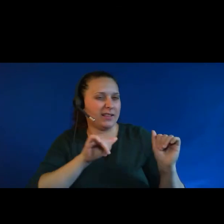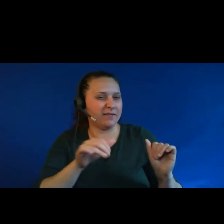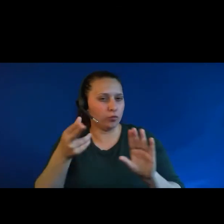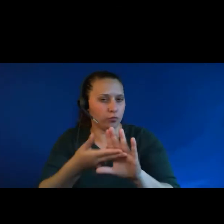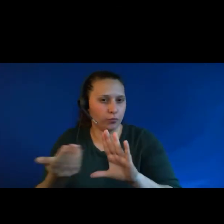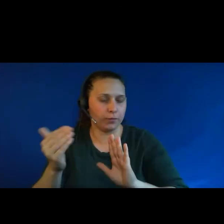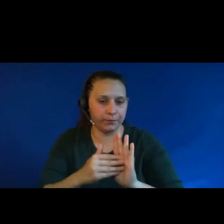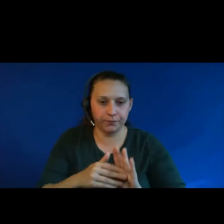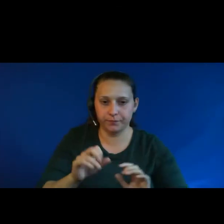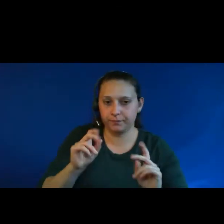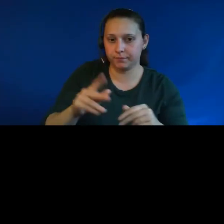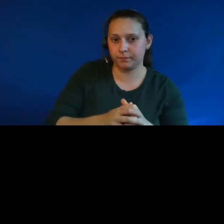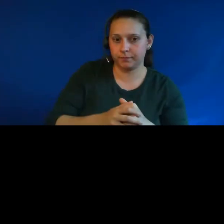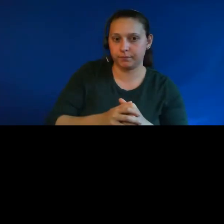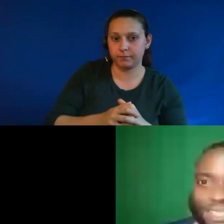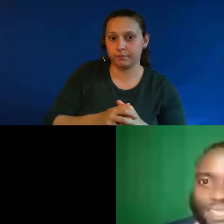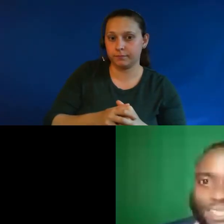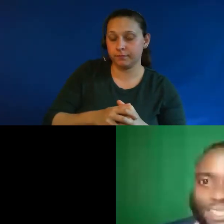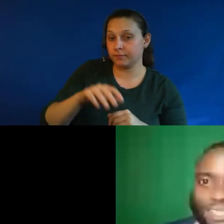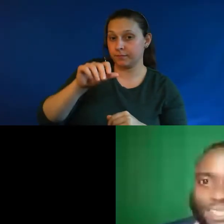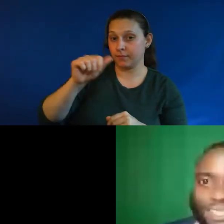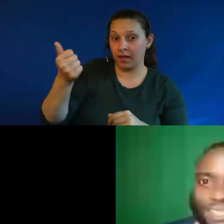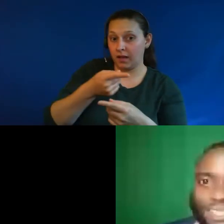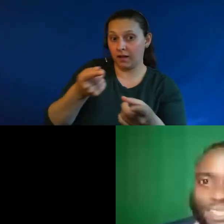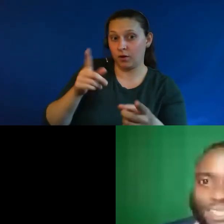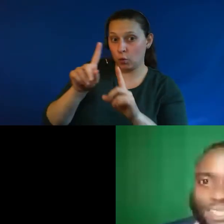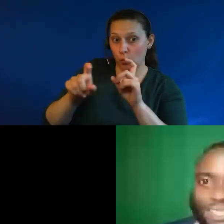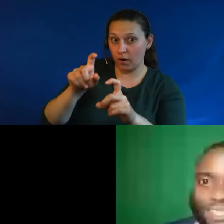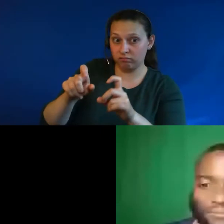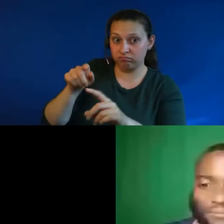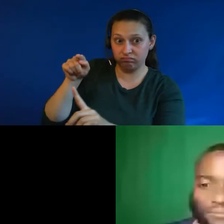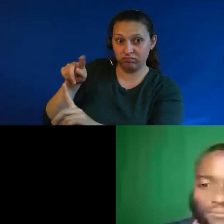Okay. Does anyone have any questions for Victor?